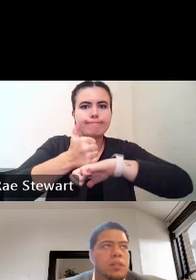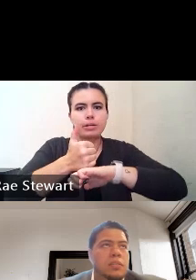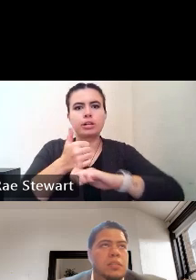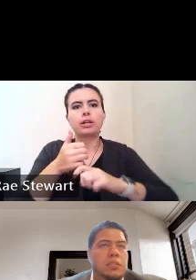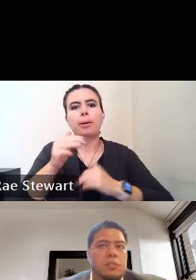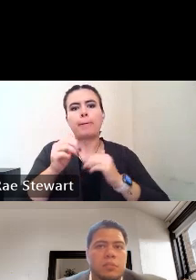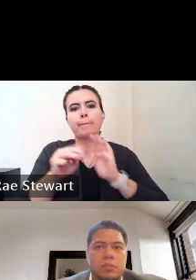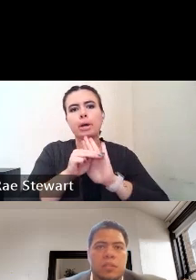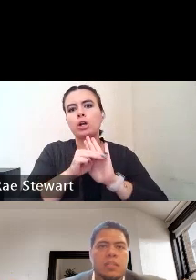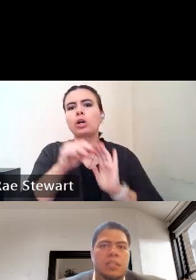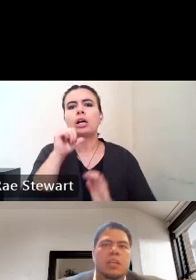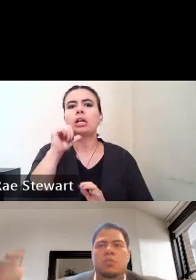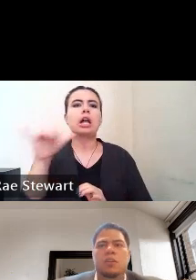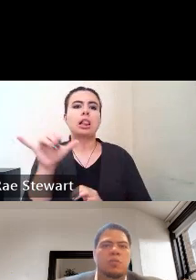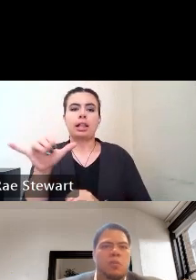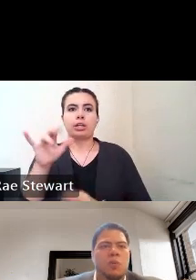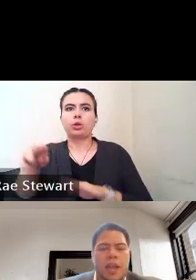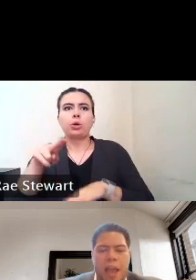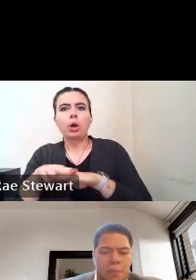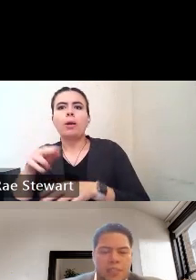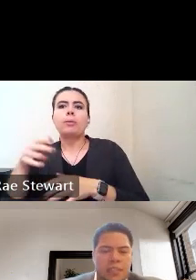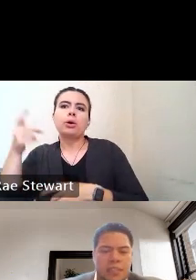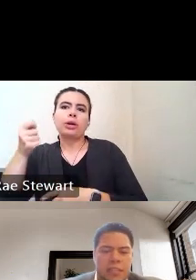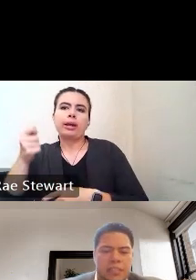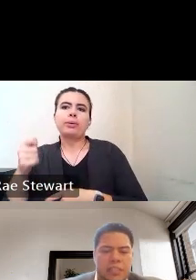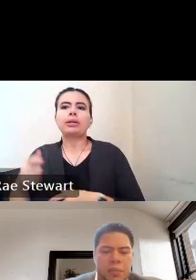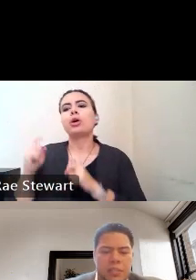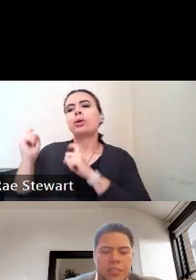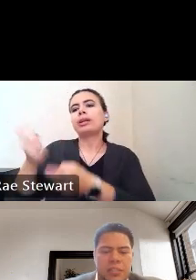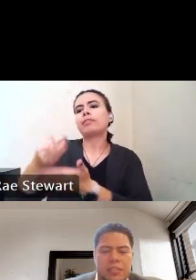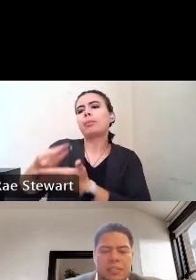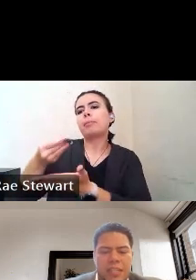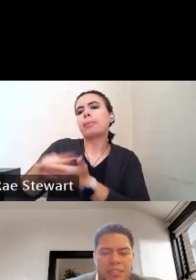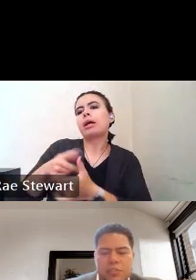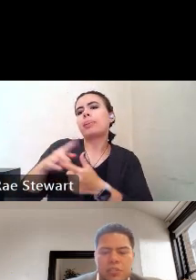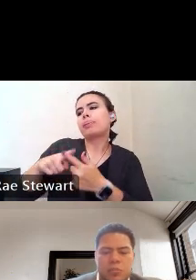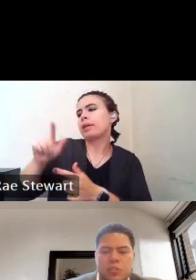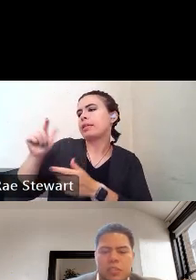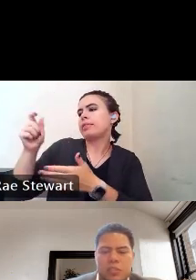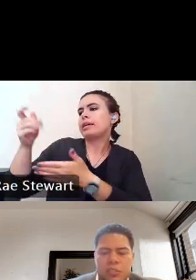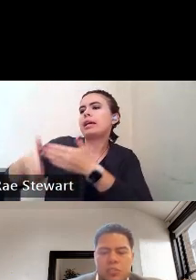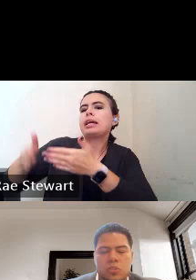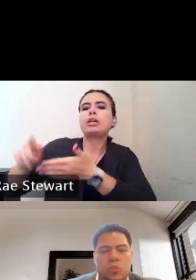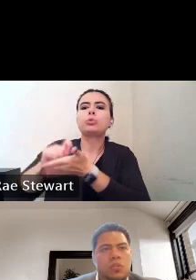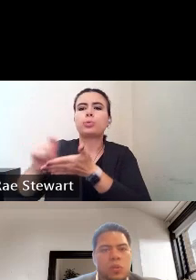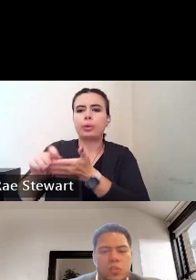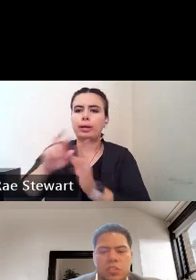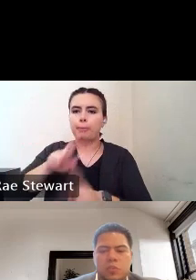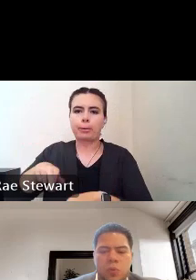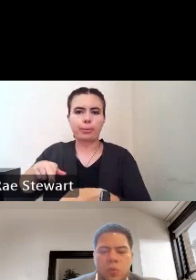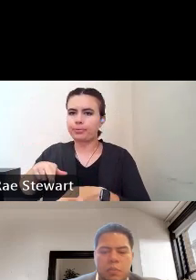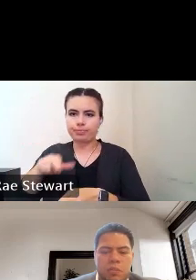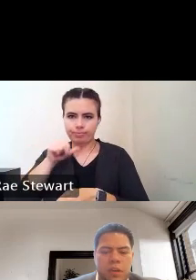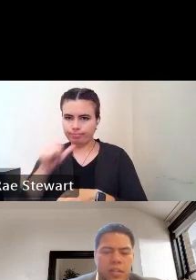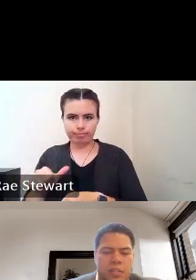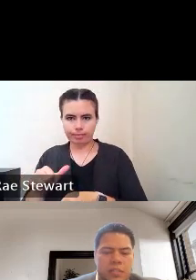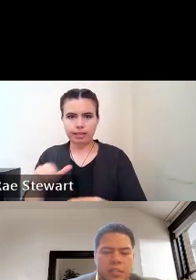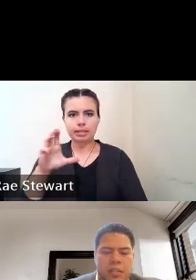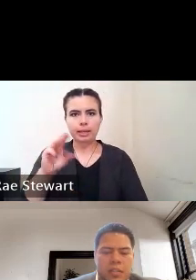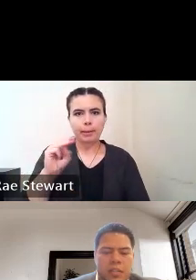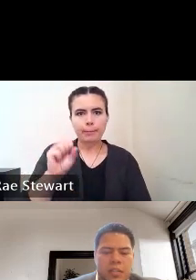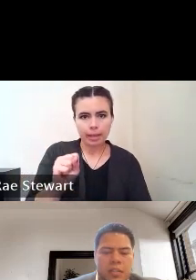given the funds and, at the end, you write a report of what happens at the end. CMS sets the terms and conditions through the notice of award that they